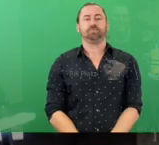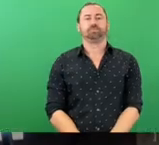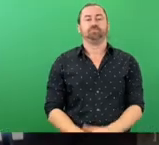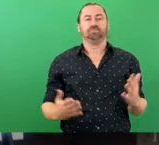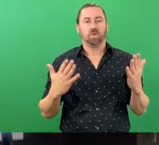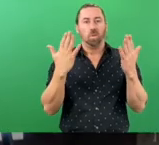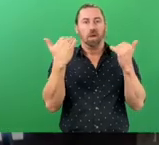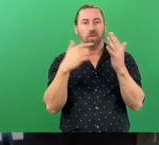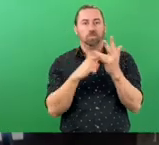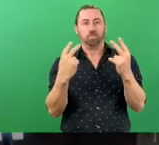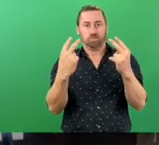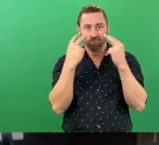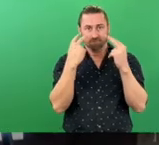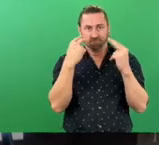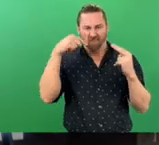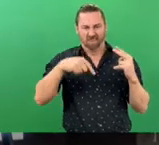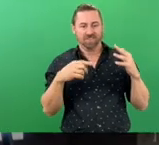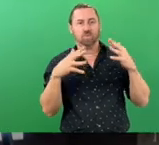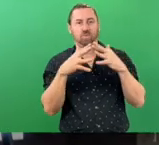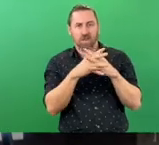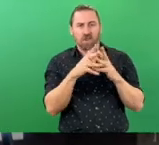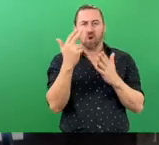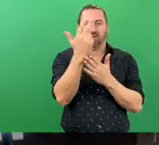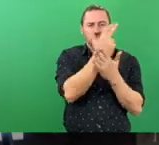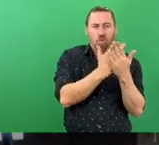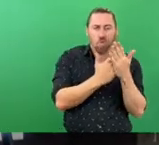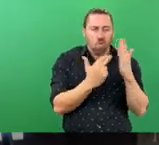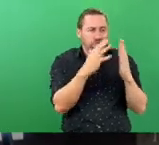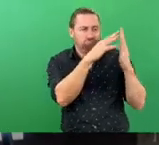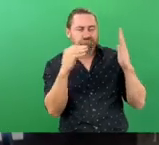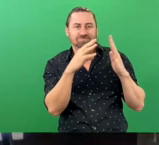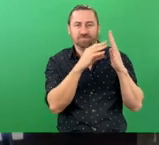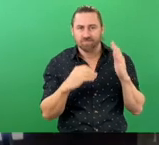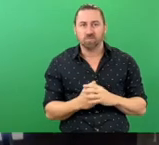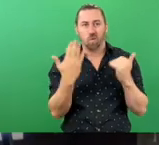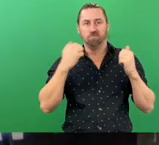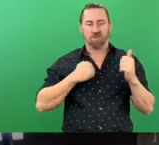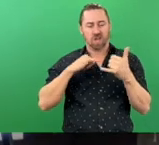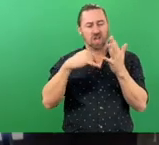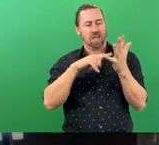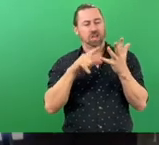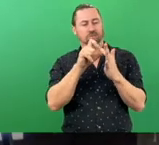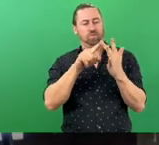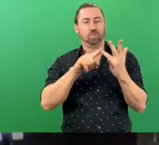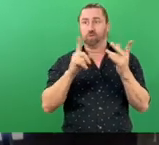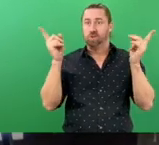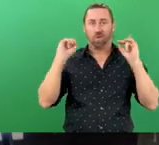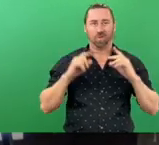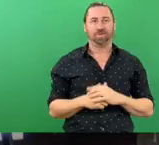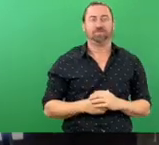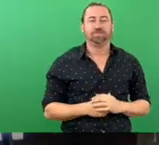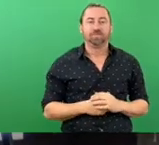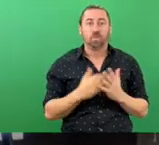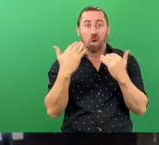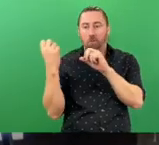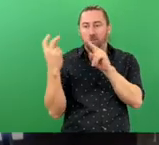All right. Welcome back for this week's draw along with me, and welcome to my studio. I would like